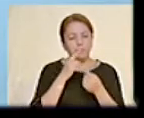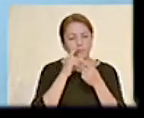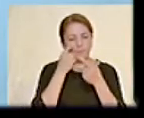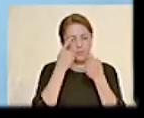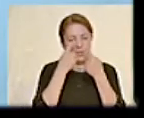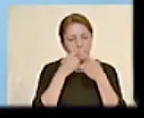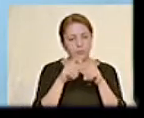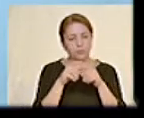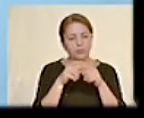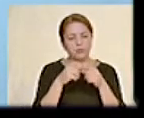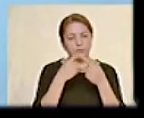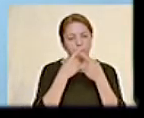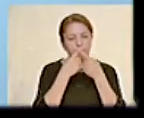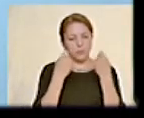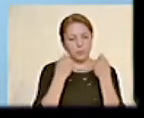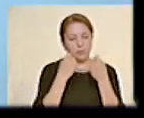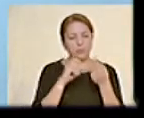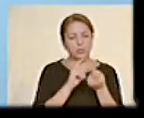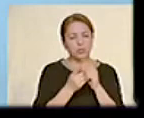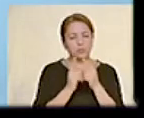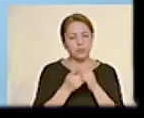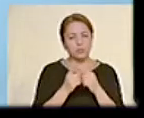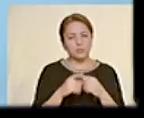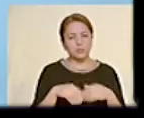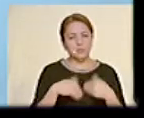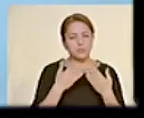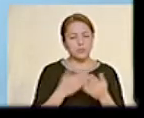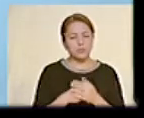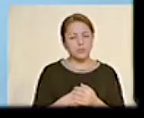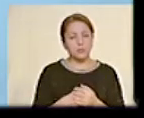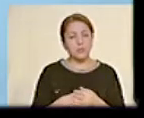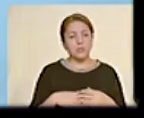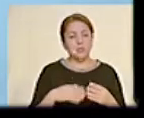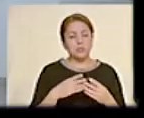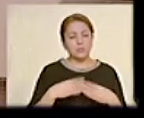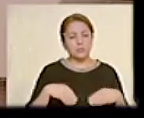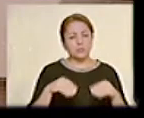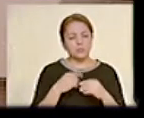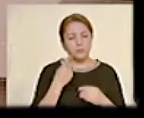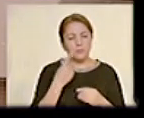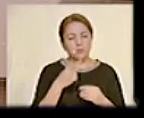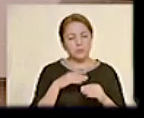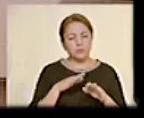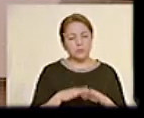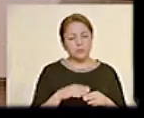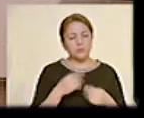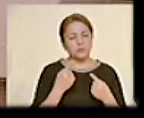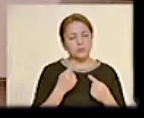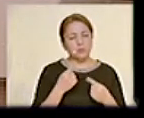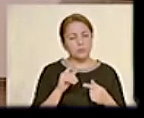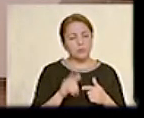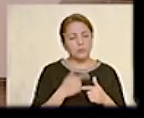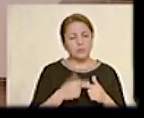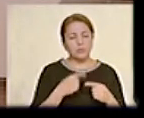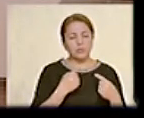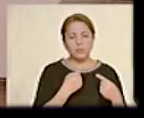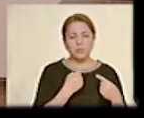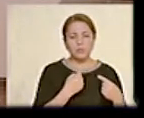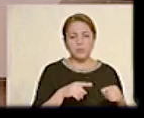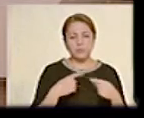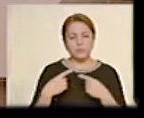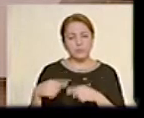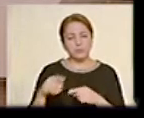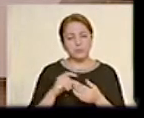beradi. Ya'ni jamoalar bir xonada joylashgan tarzda yoki alohida-alohida boshqa xonalarda o'zaro